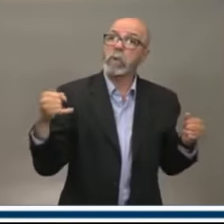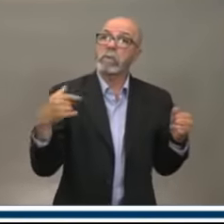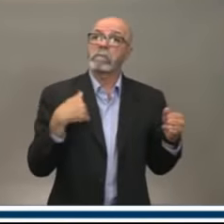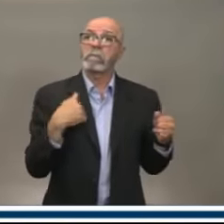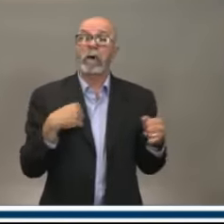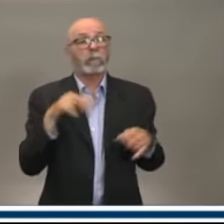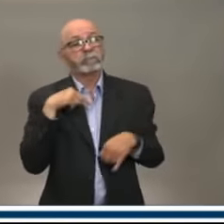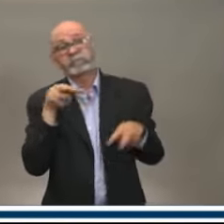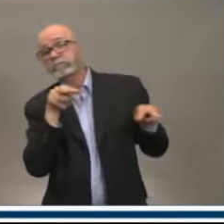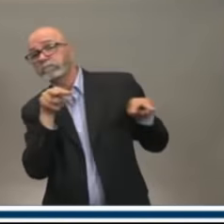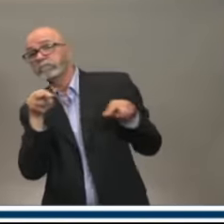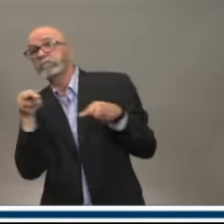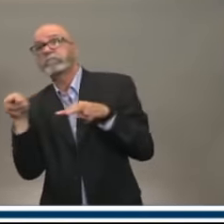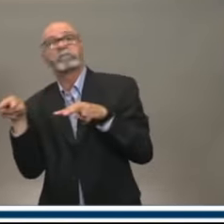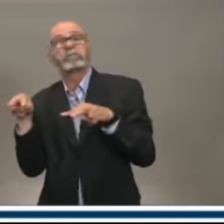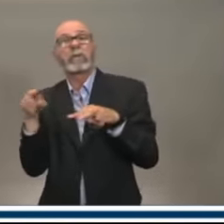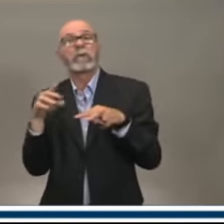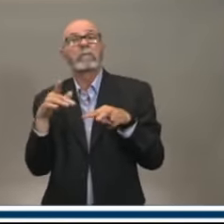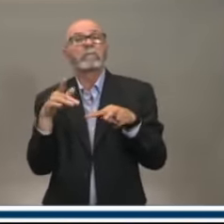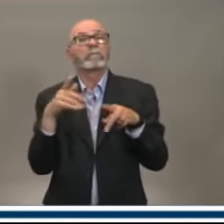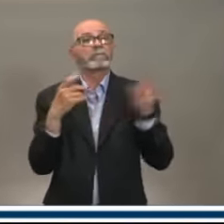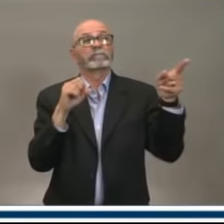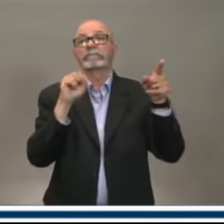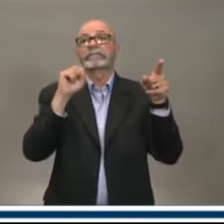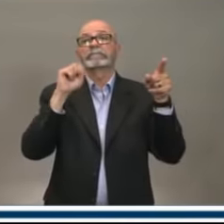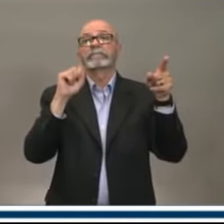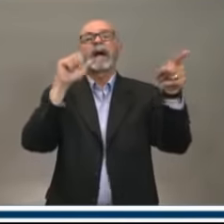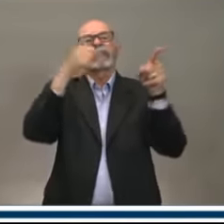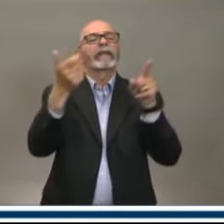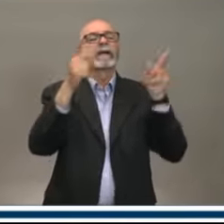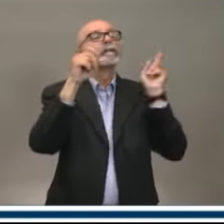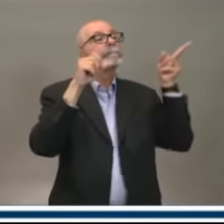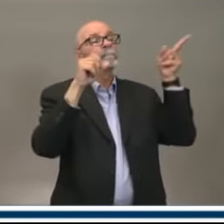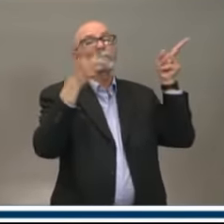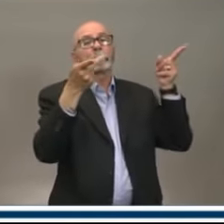fellow premiers talking about actually restricting their borders even more.